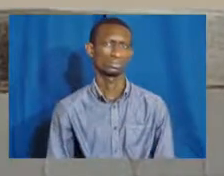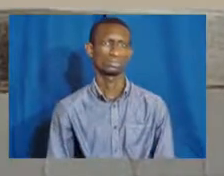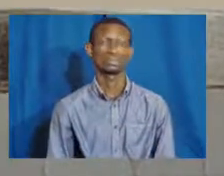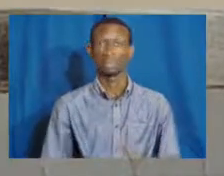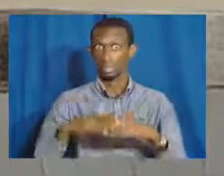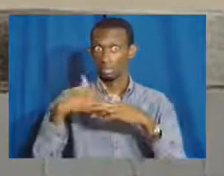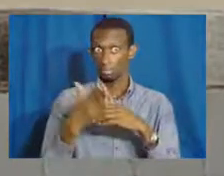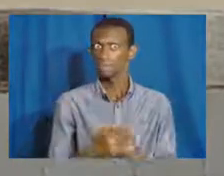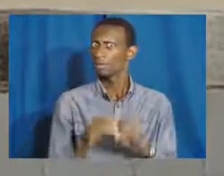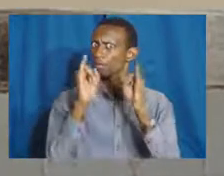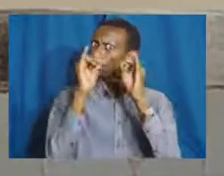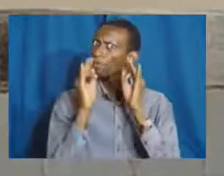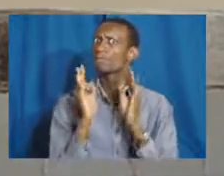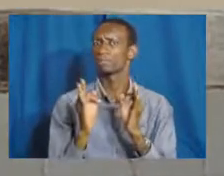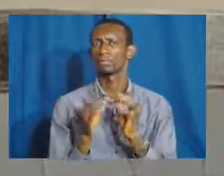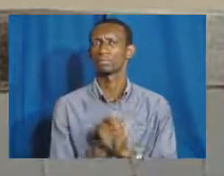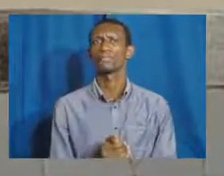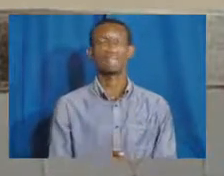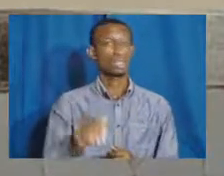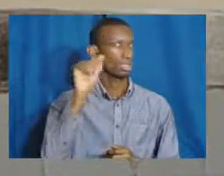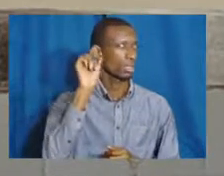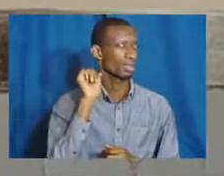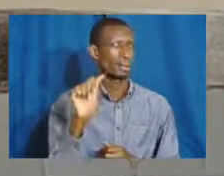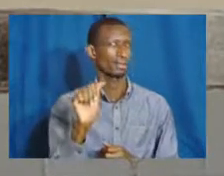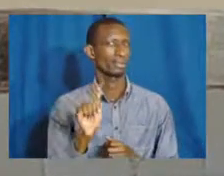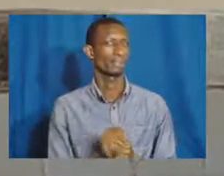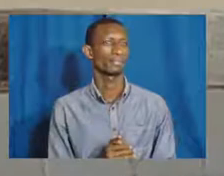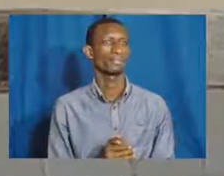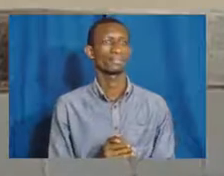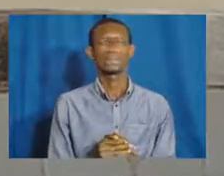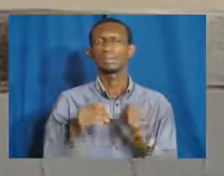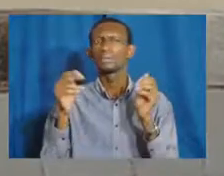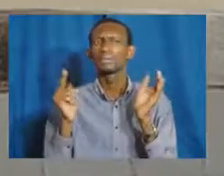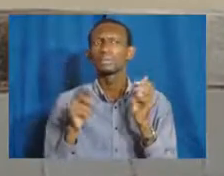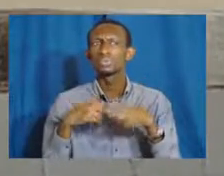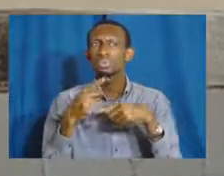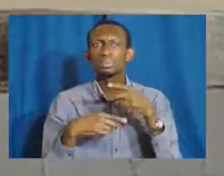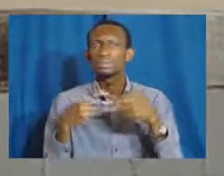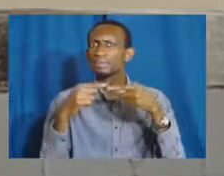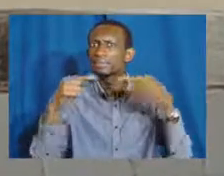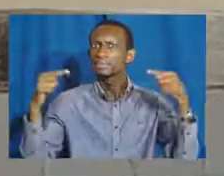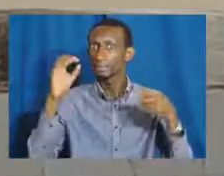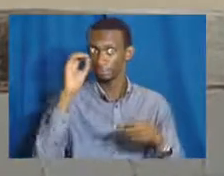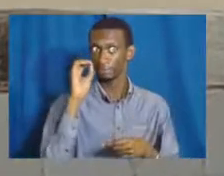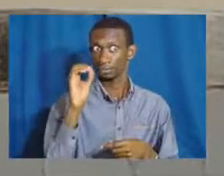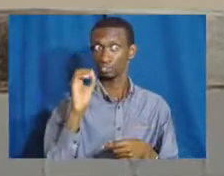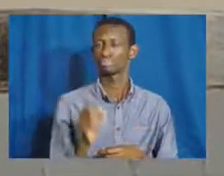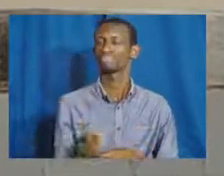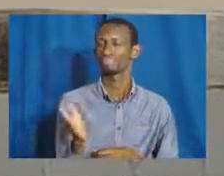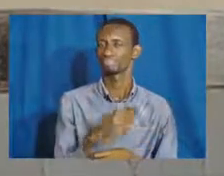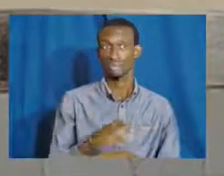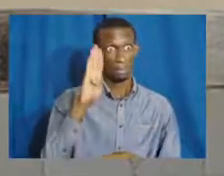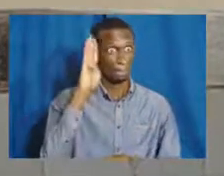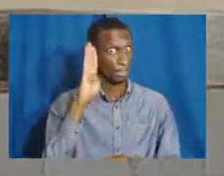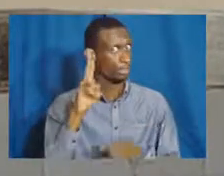Then, if A is still different from zero and B